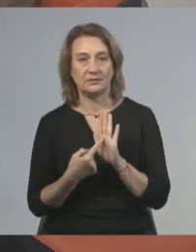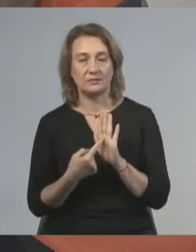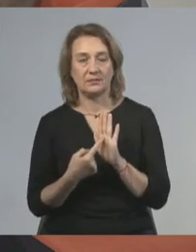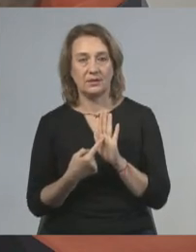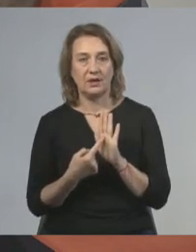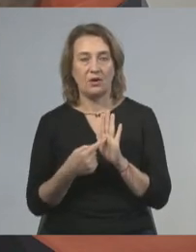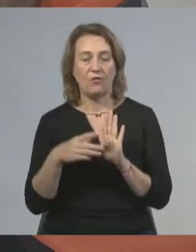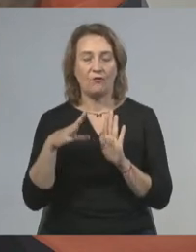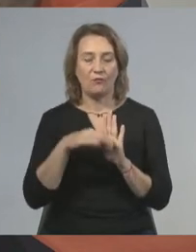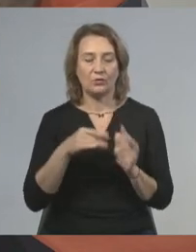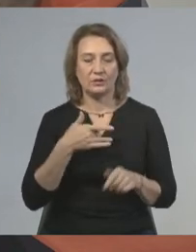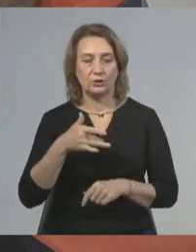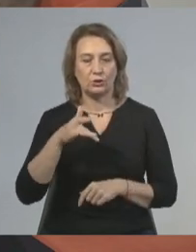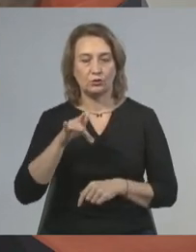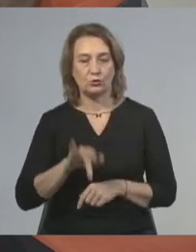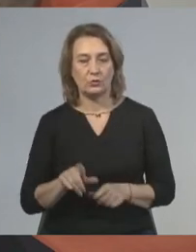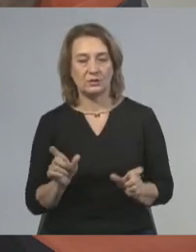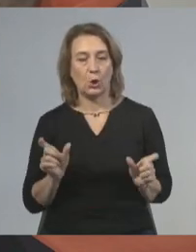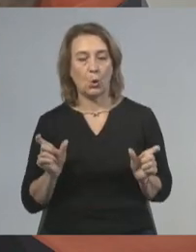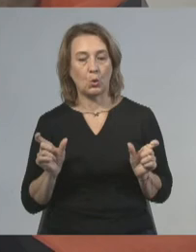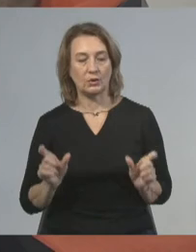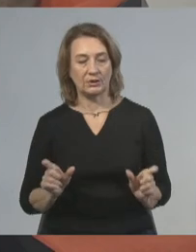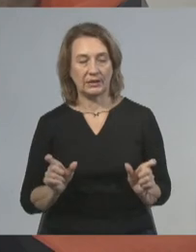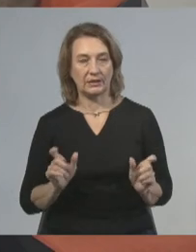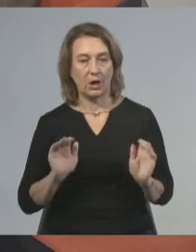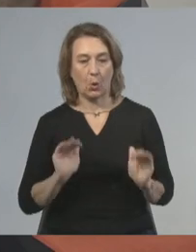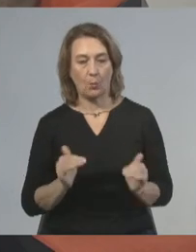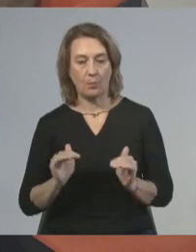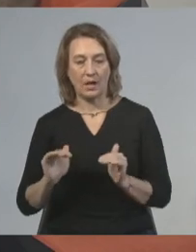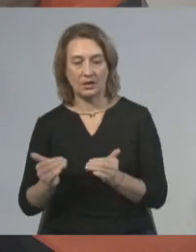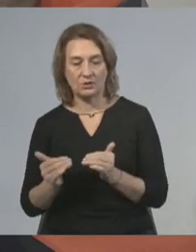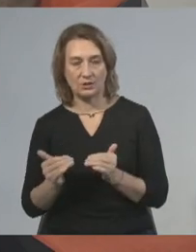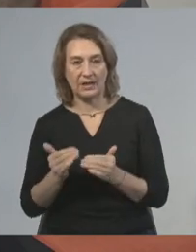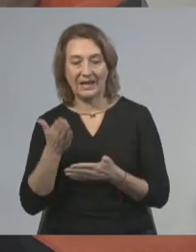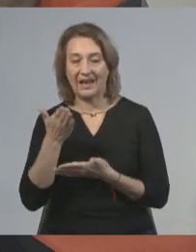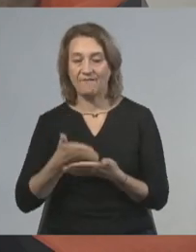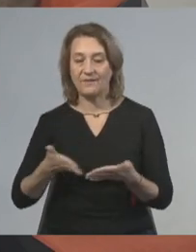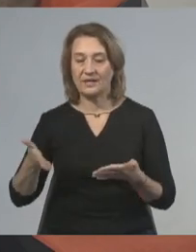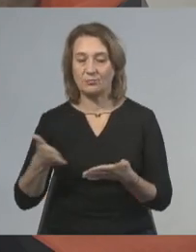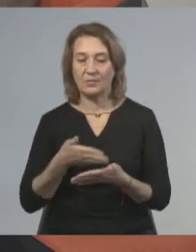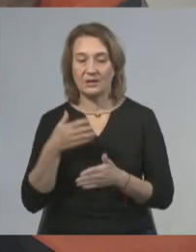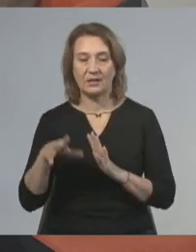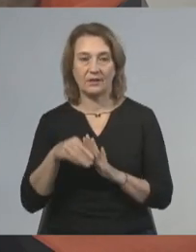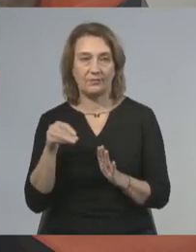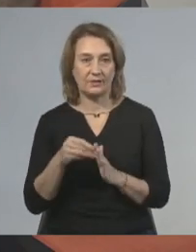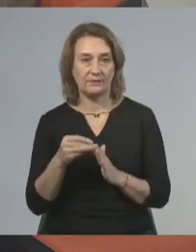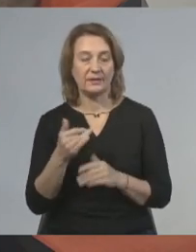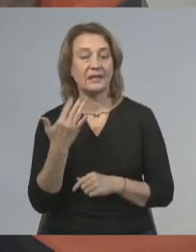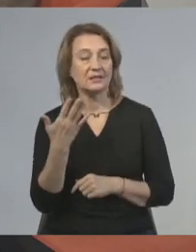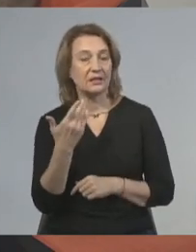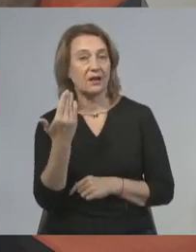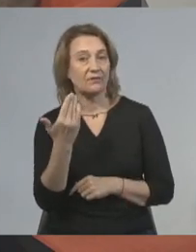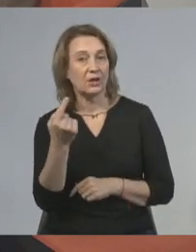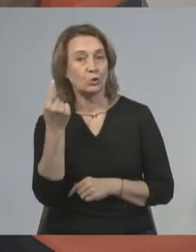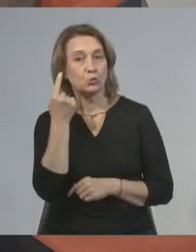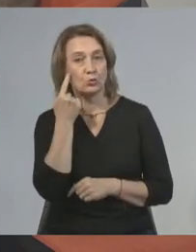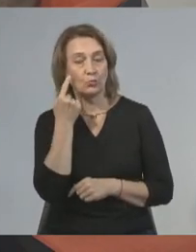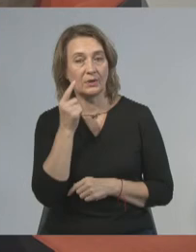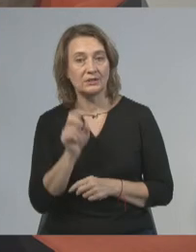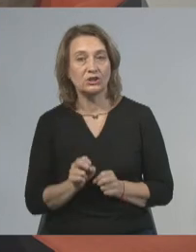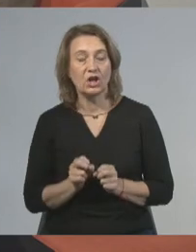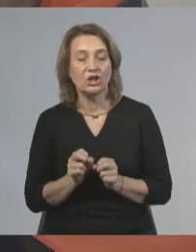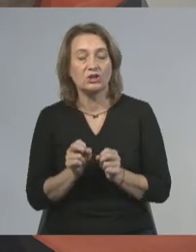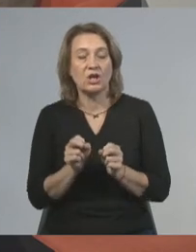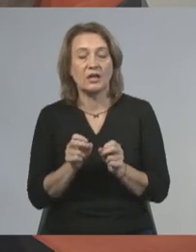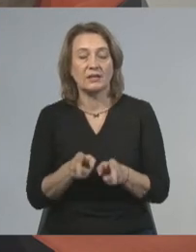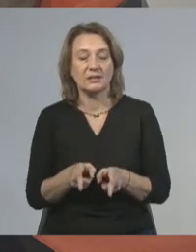that you will have you know very stiff lock down measures would would have to be introduced do you